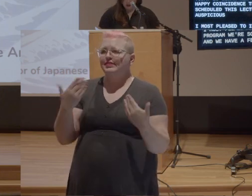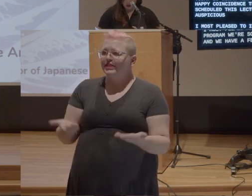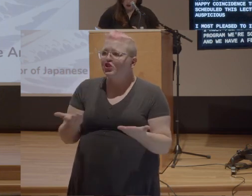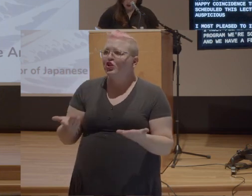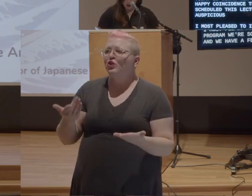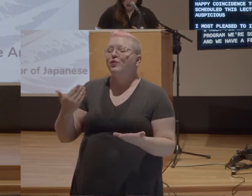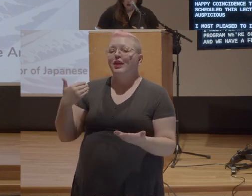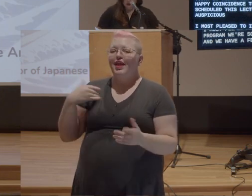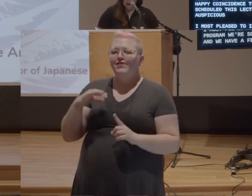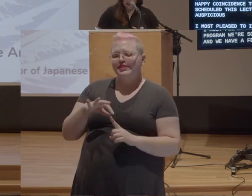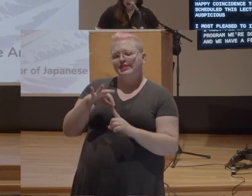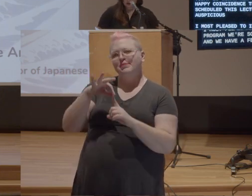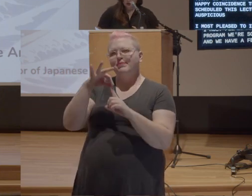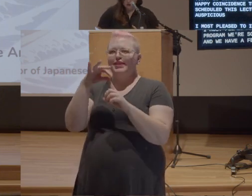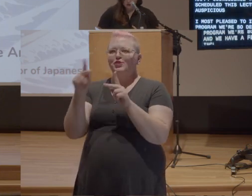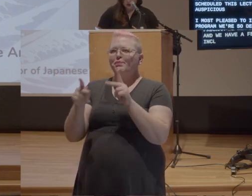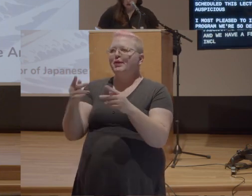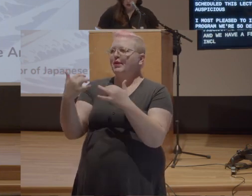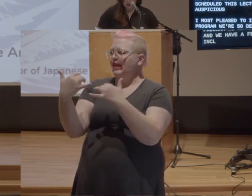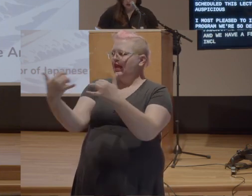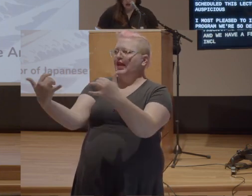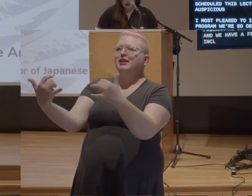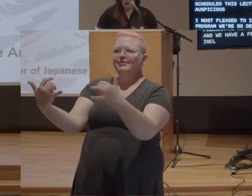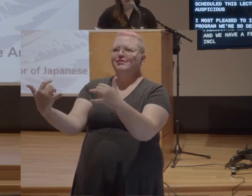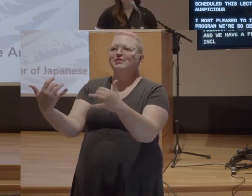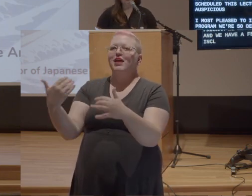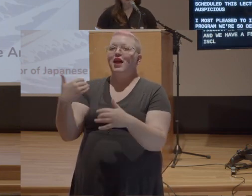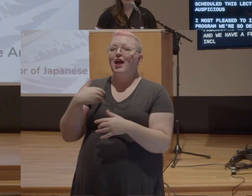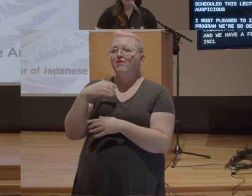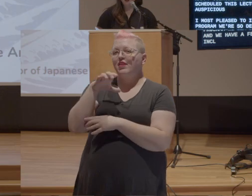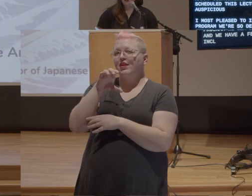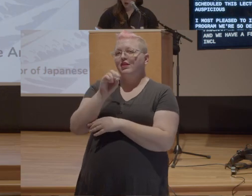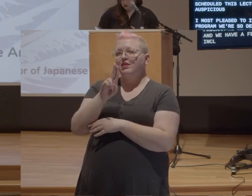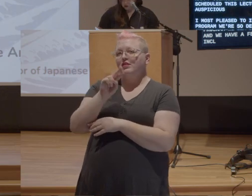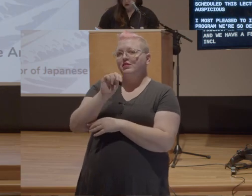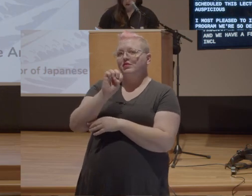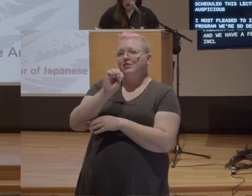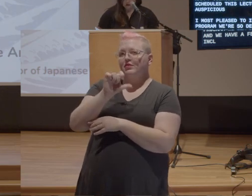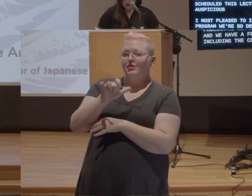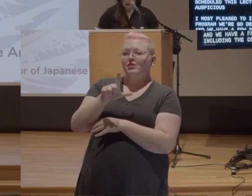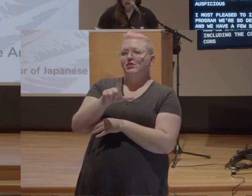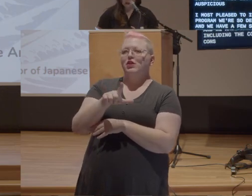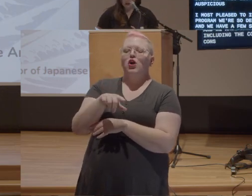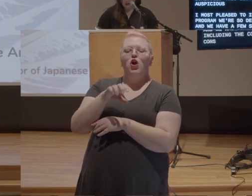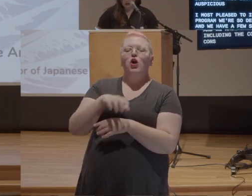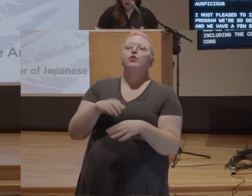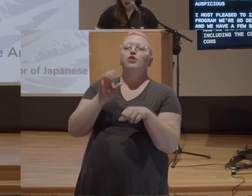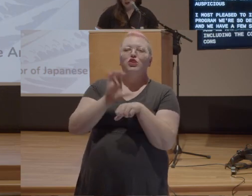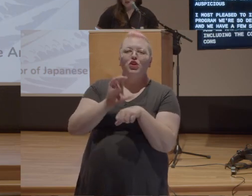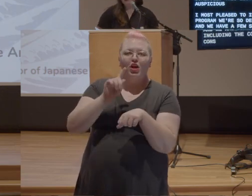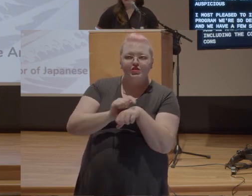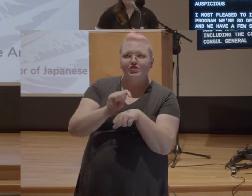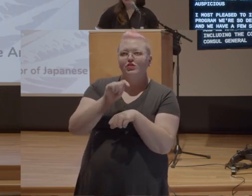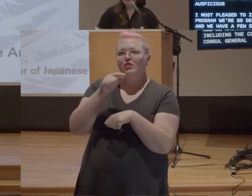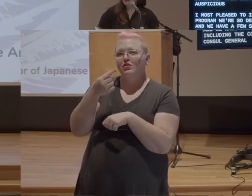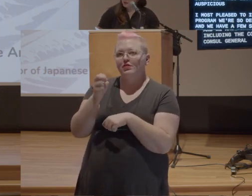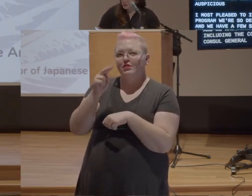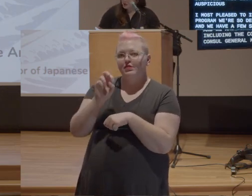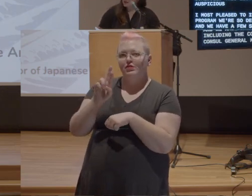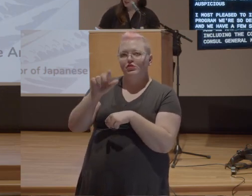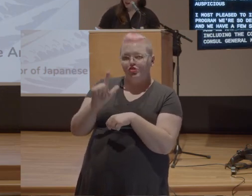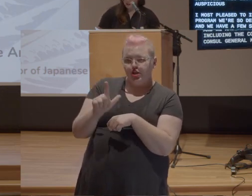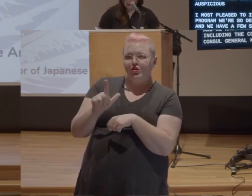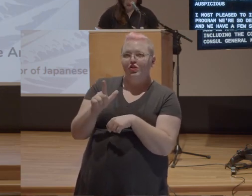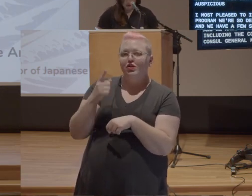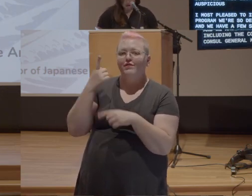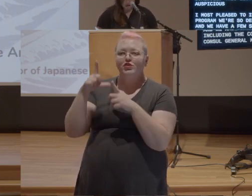audience, including the Consul General of Japan in Portland, Consul General Masaki Shiga, and his wife, Mrs.